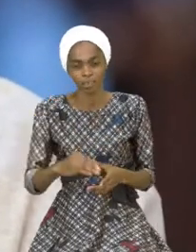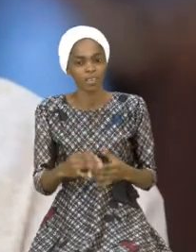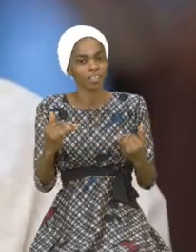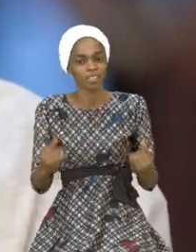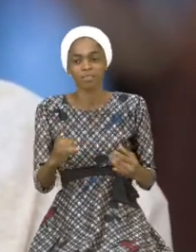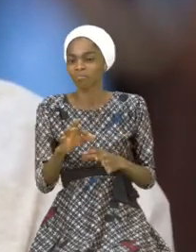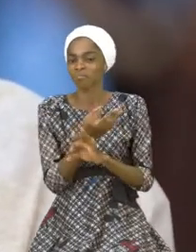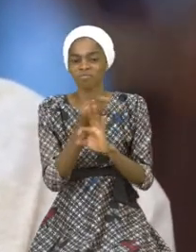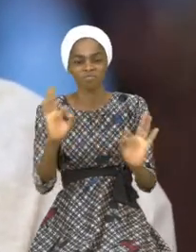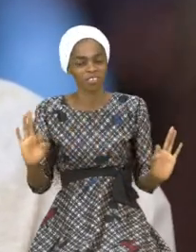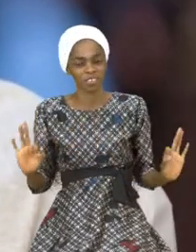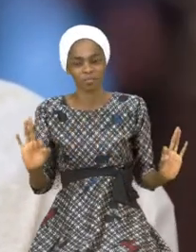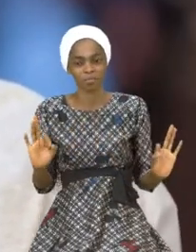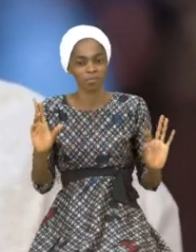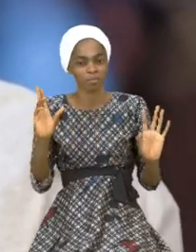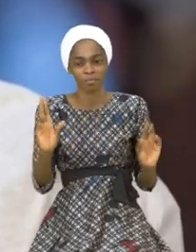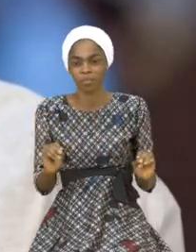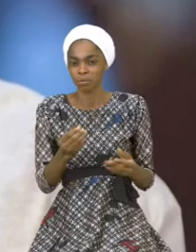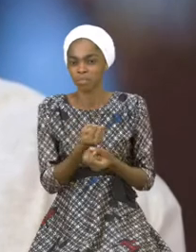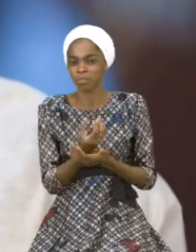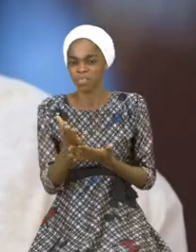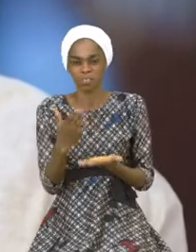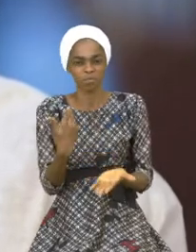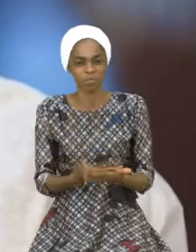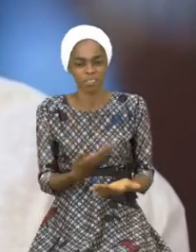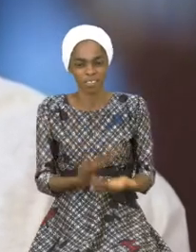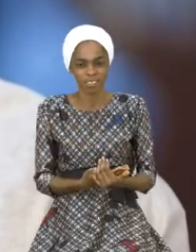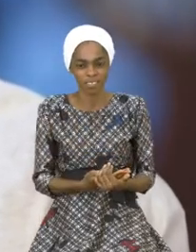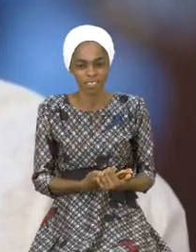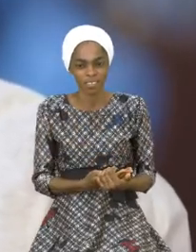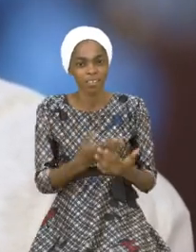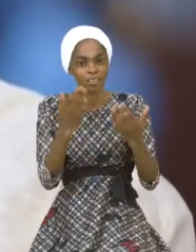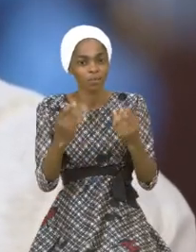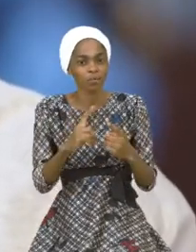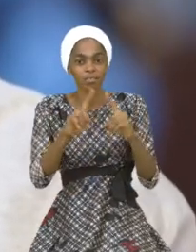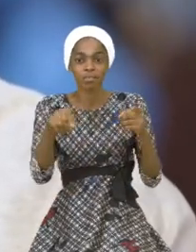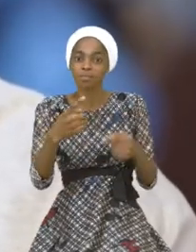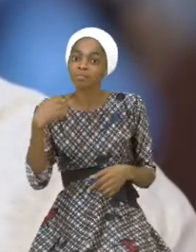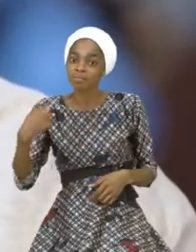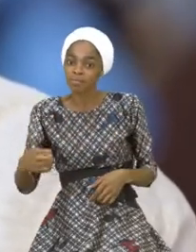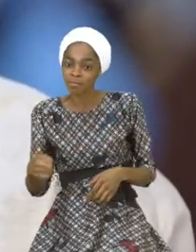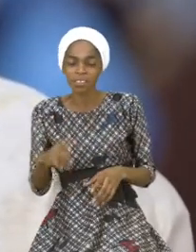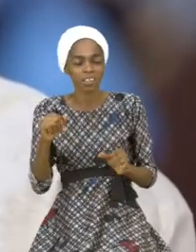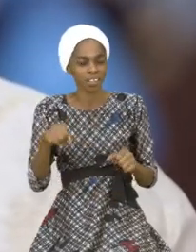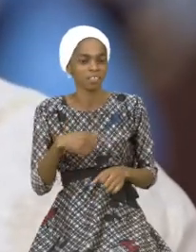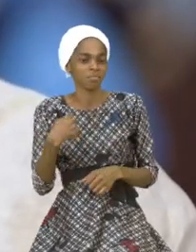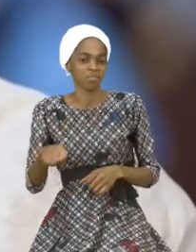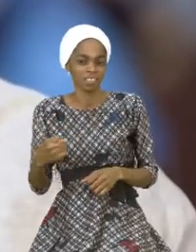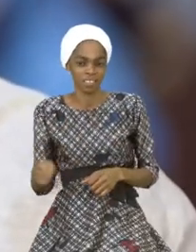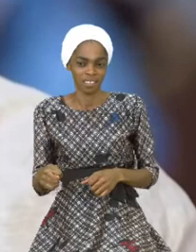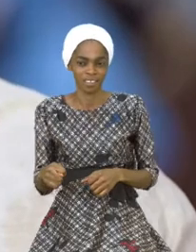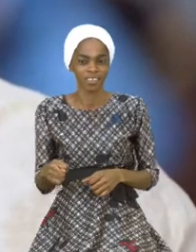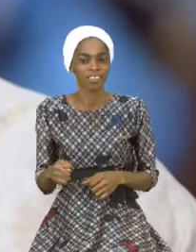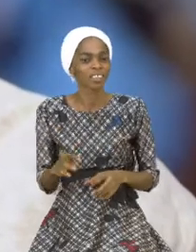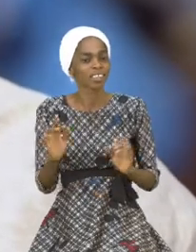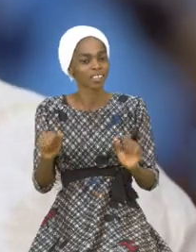No operation, no spending of money. If I want to go to urinate, I can urinate at will. I